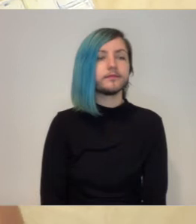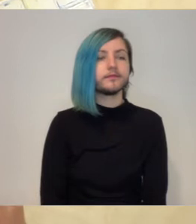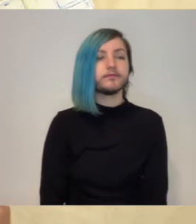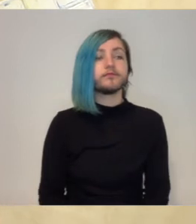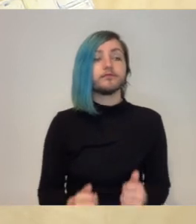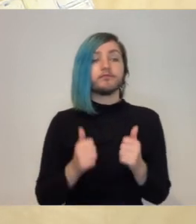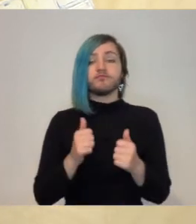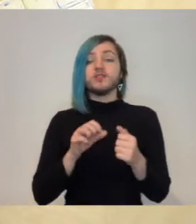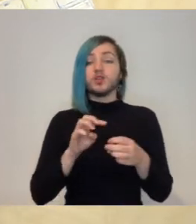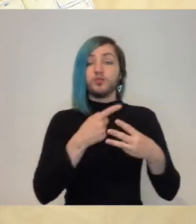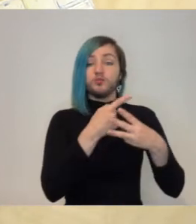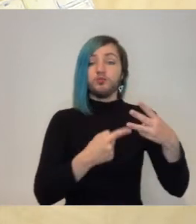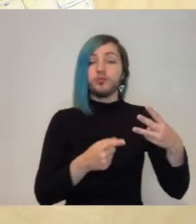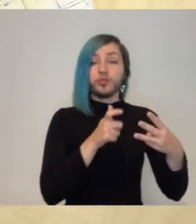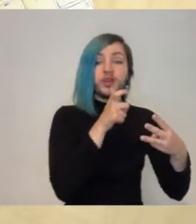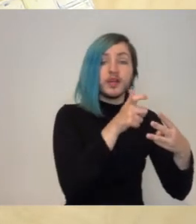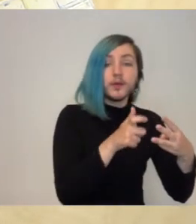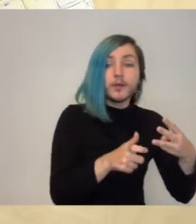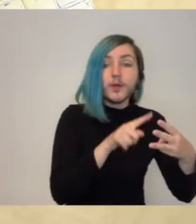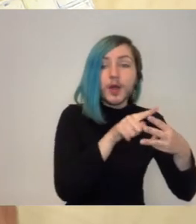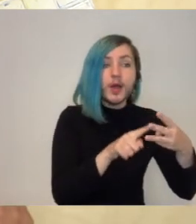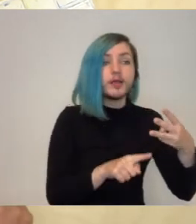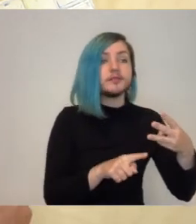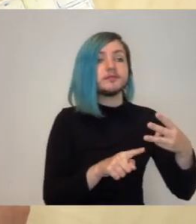So there we have our three different